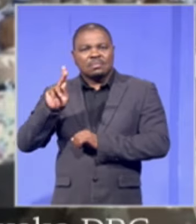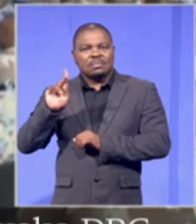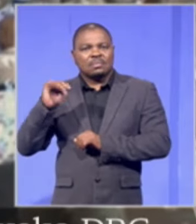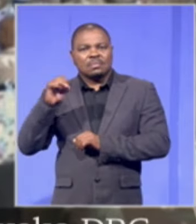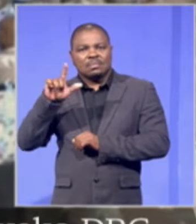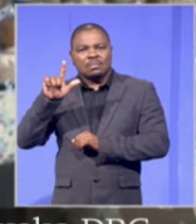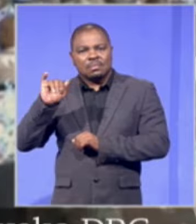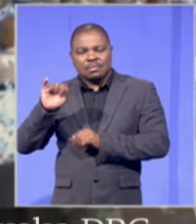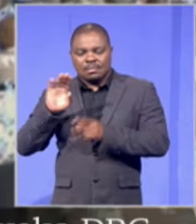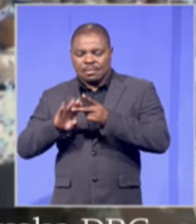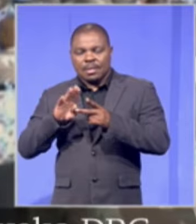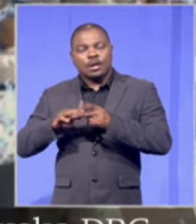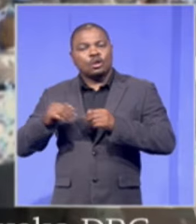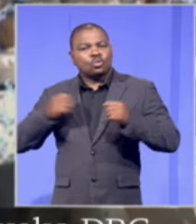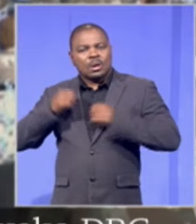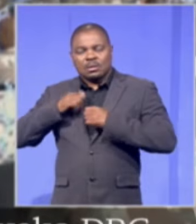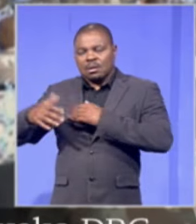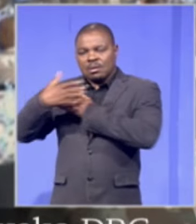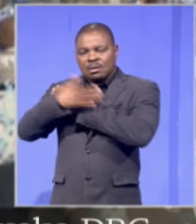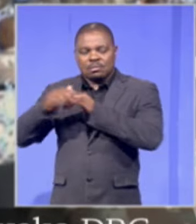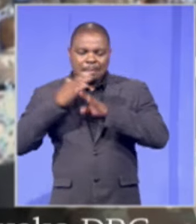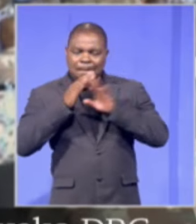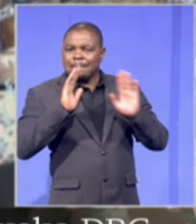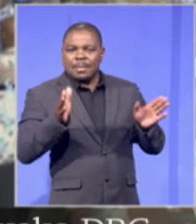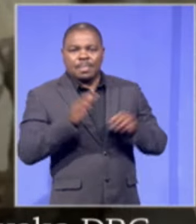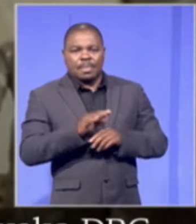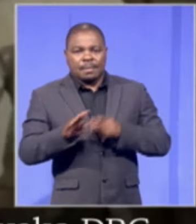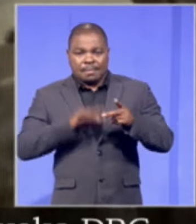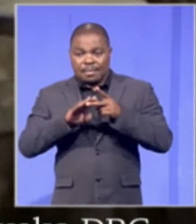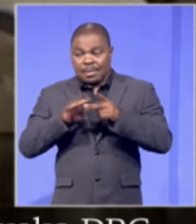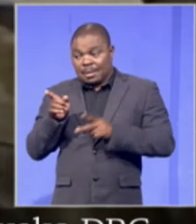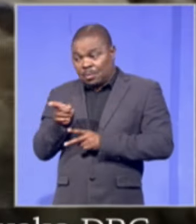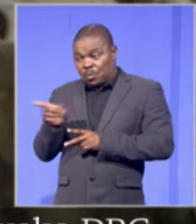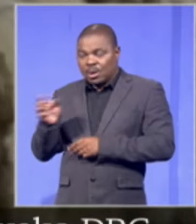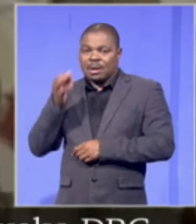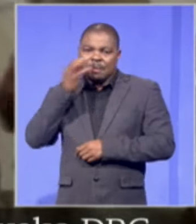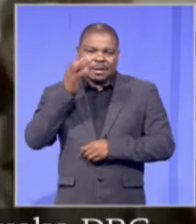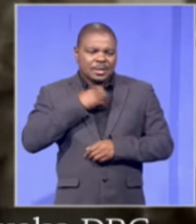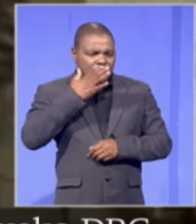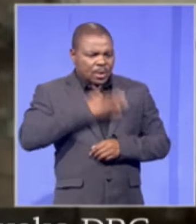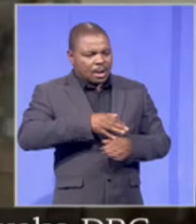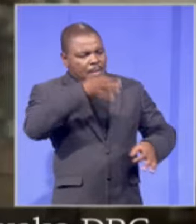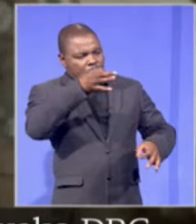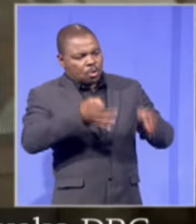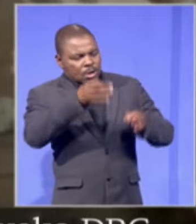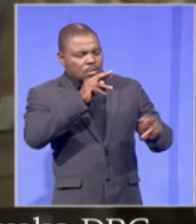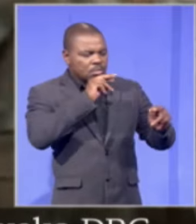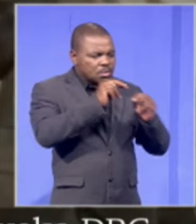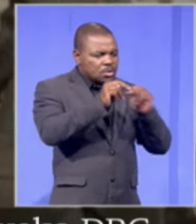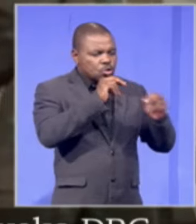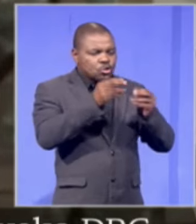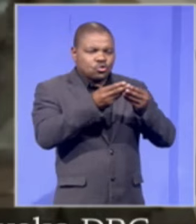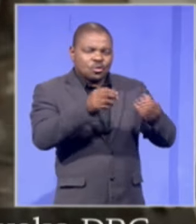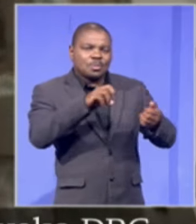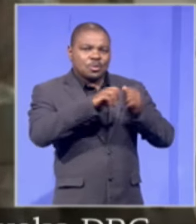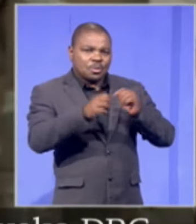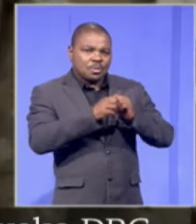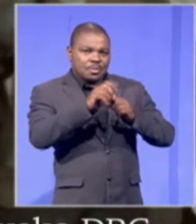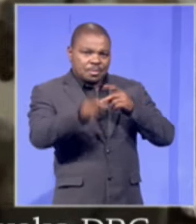ba Rwanda. Kigali e boetse e bolela ha e tshehetsa hore ho fumanwe tharollo ya sepolotiki ntweng ena le ho